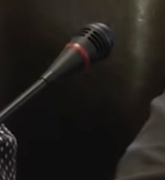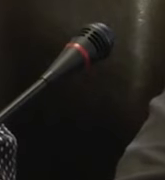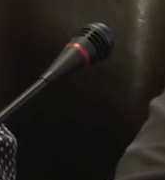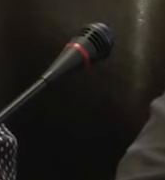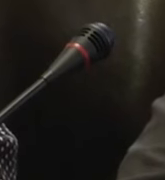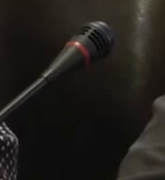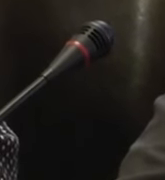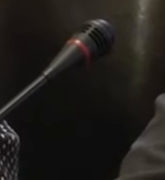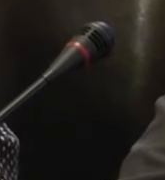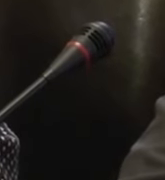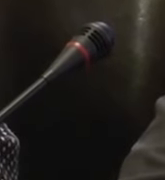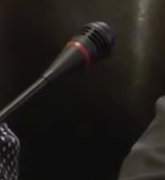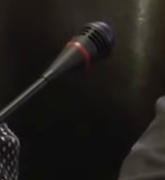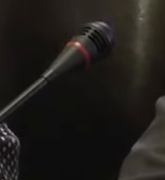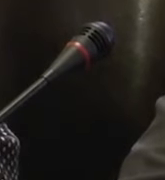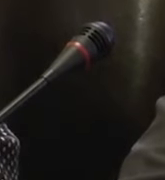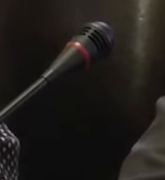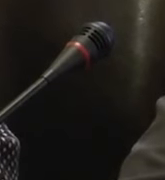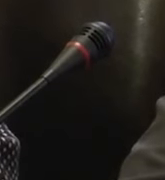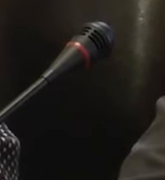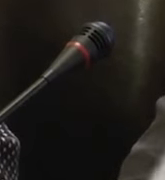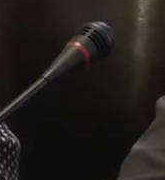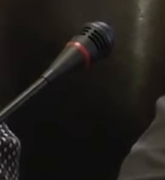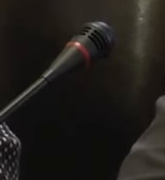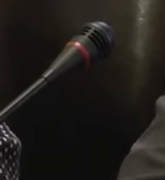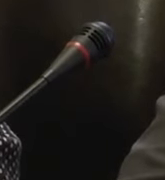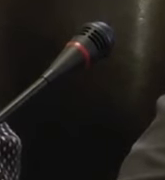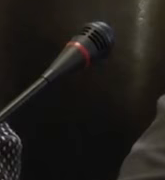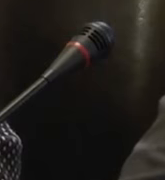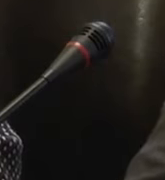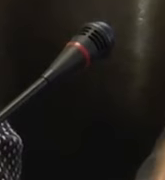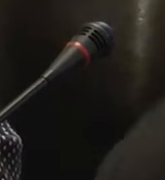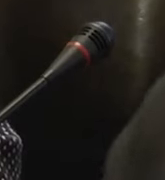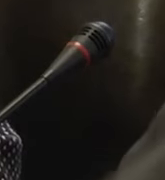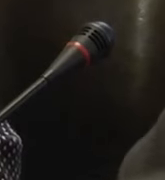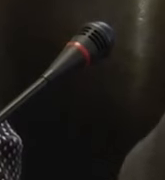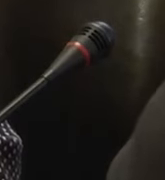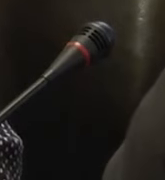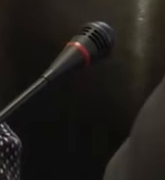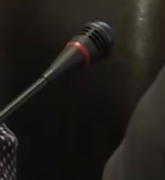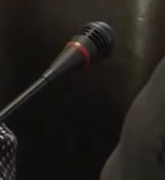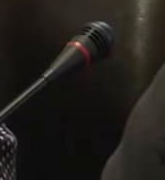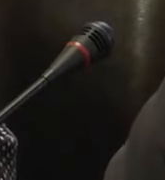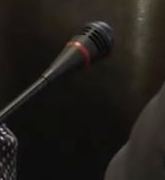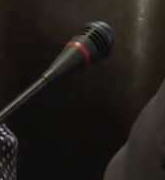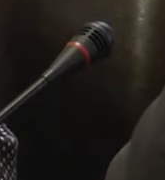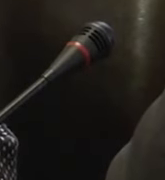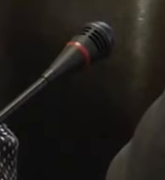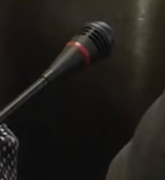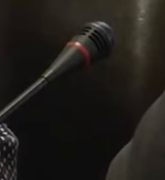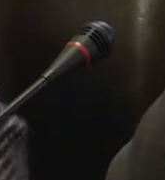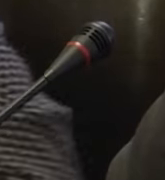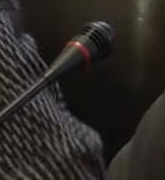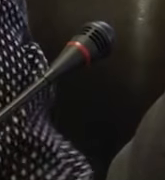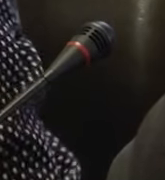And it was, this hearing was requested by the Peruvian Constitutional Court. And we